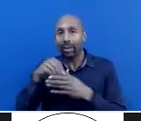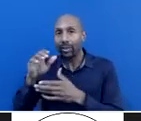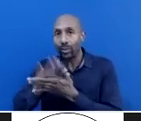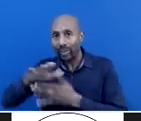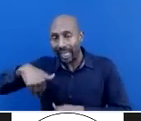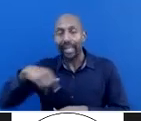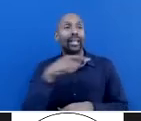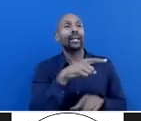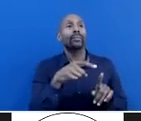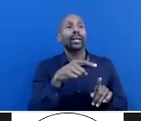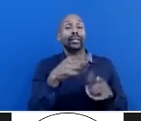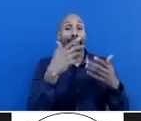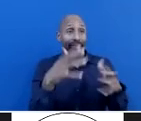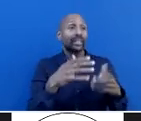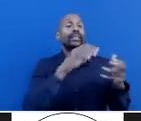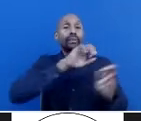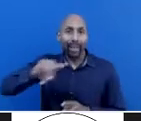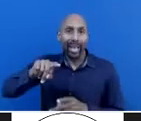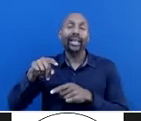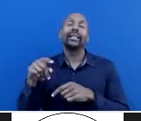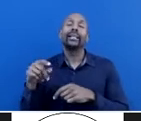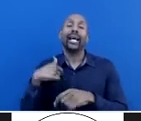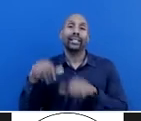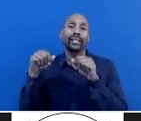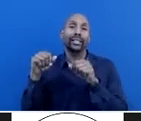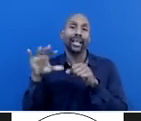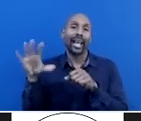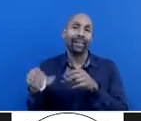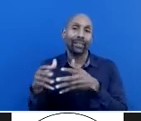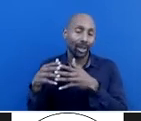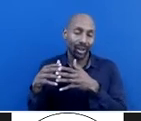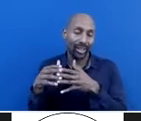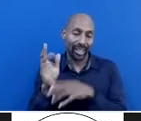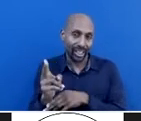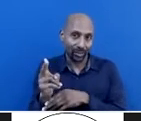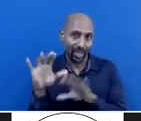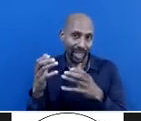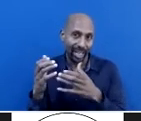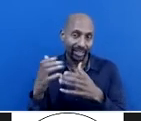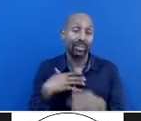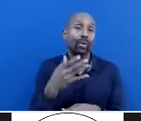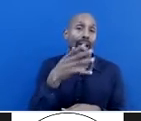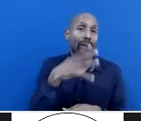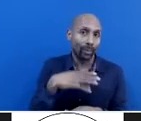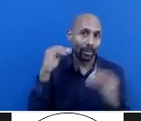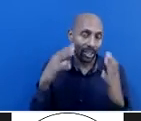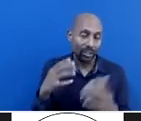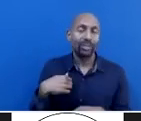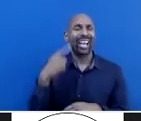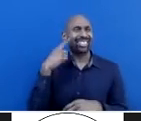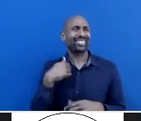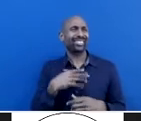class, white professor. And I remember thinking, what's this white lady gonna teach me about African history? But she turned out to be